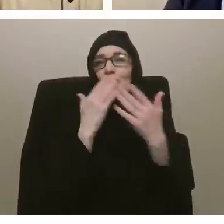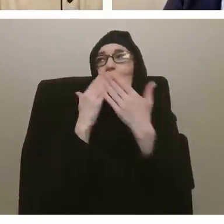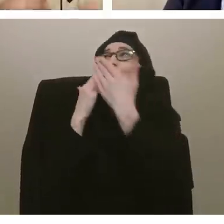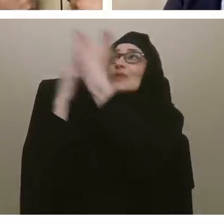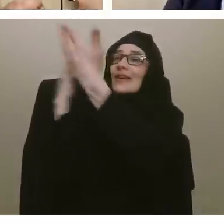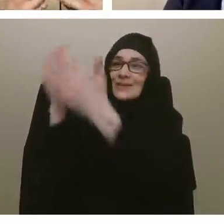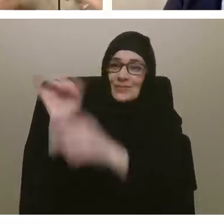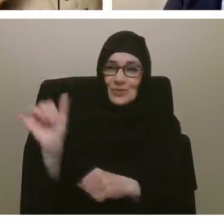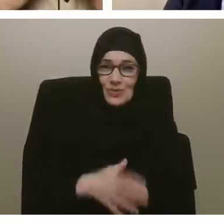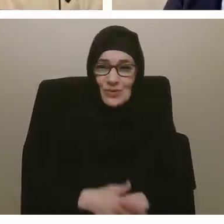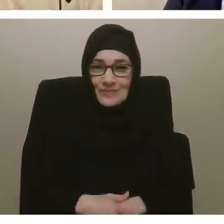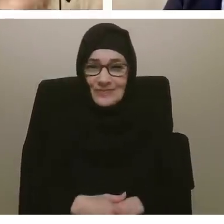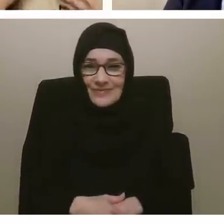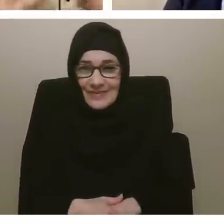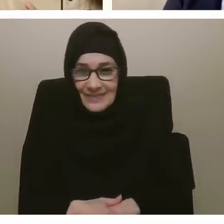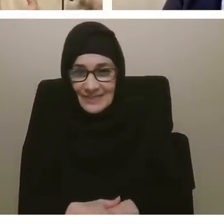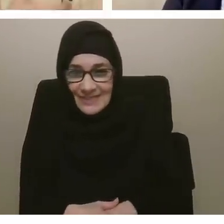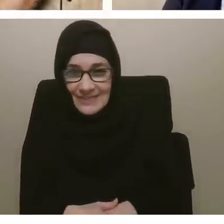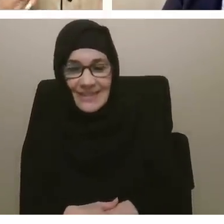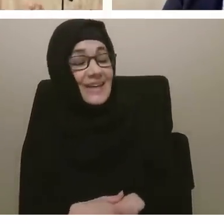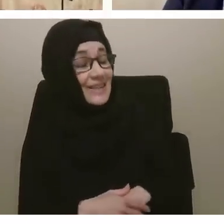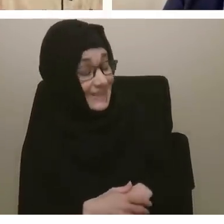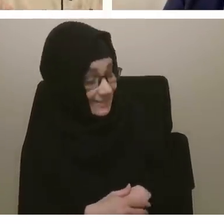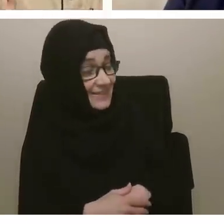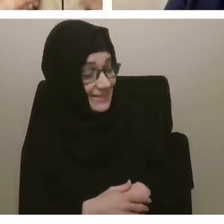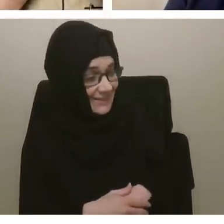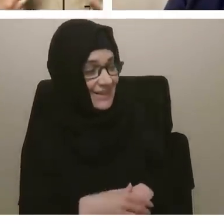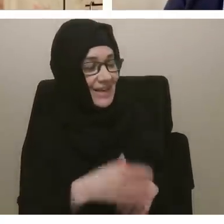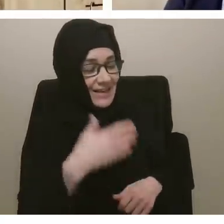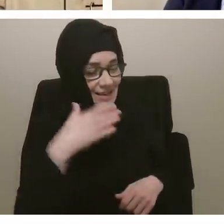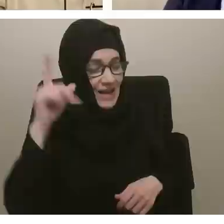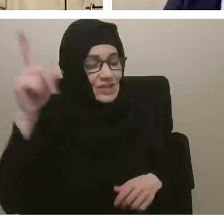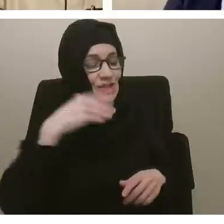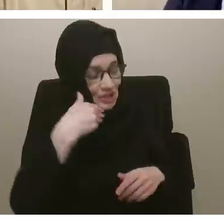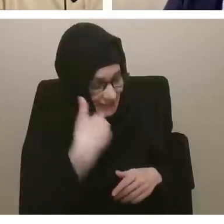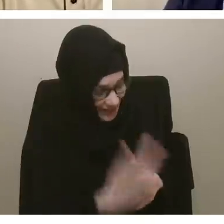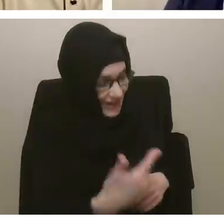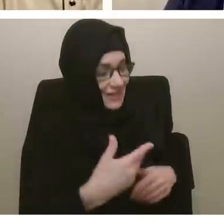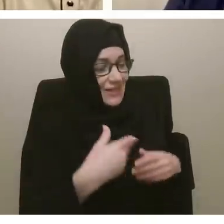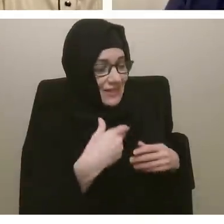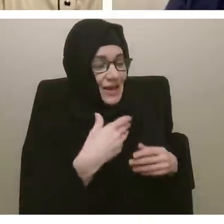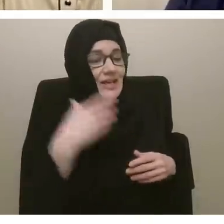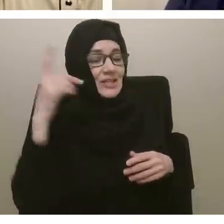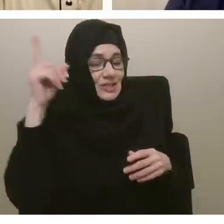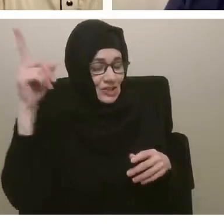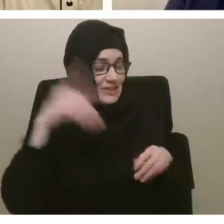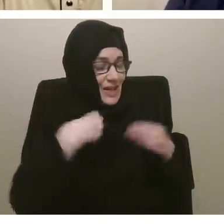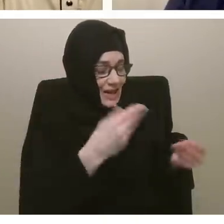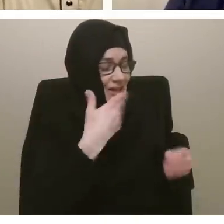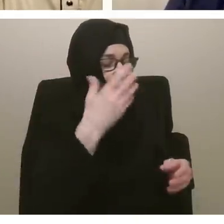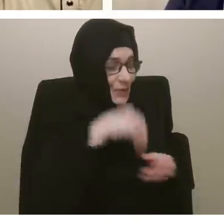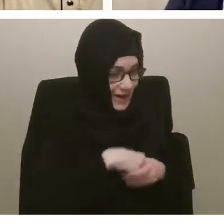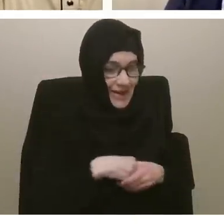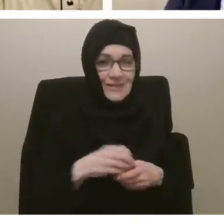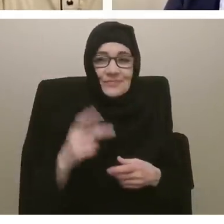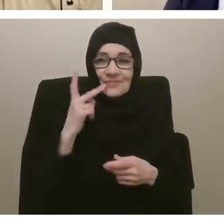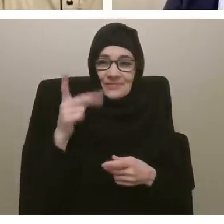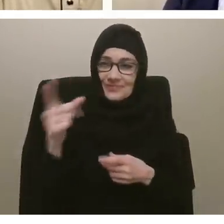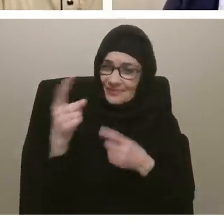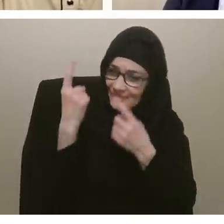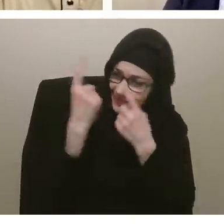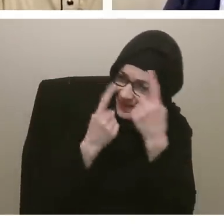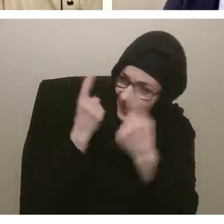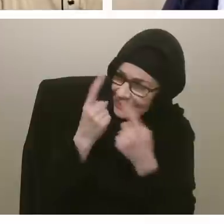Sheikh Yasir, I see you enjoying. I'm downloading. No, I mean, my mind went in like maybe 70 directions as he was